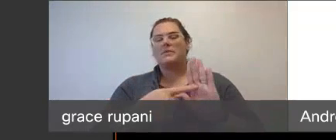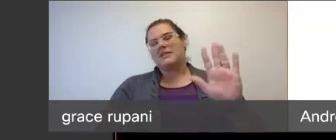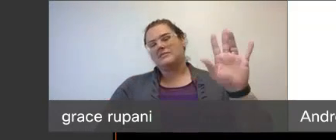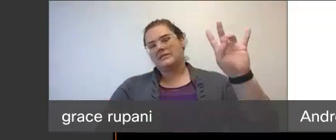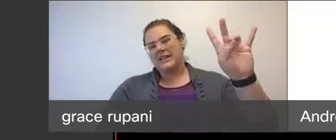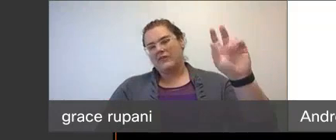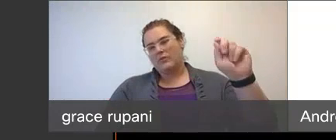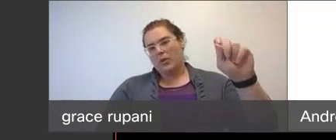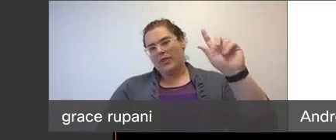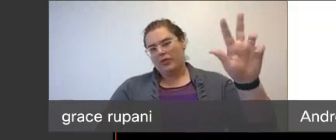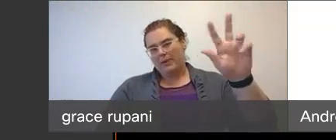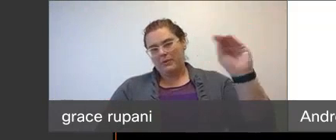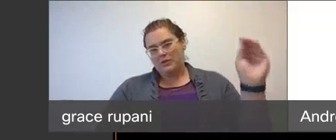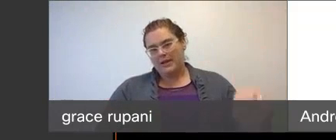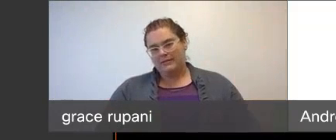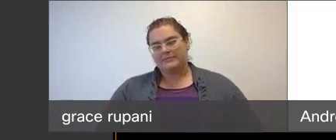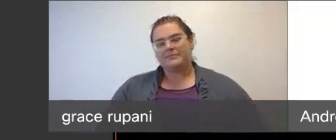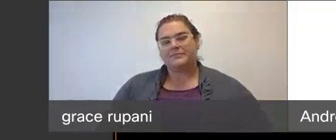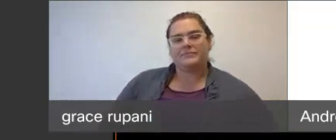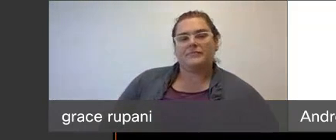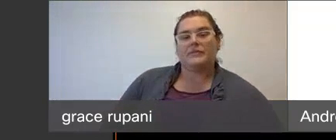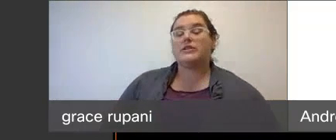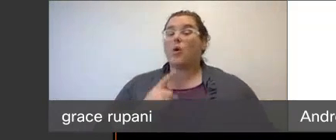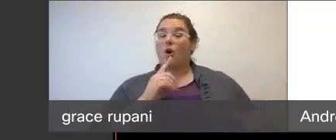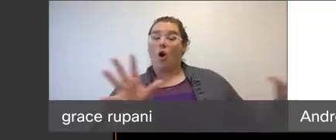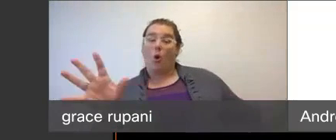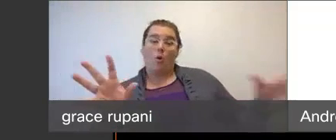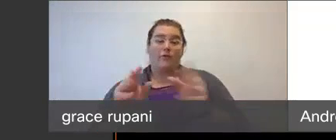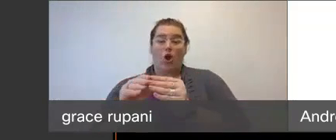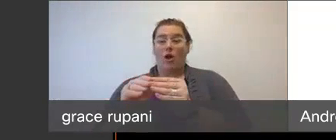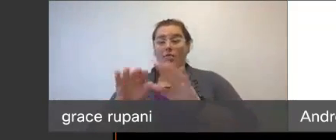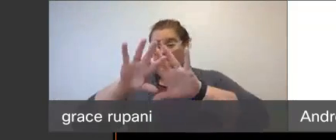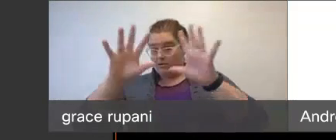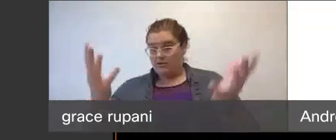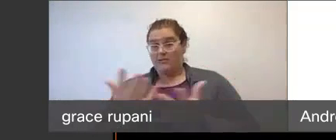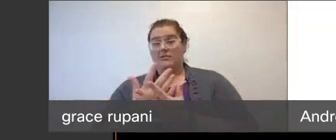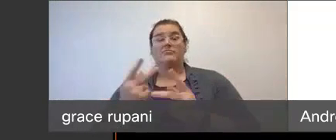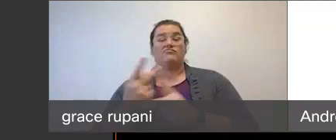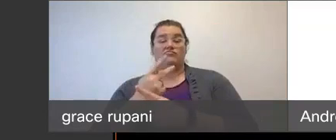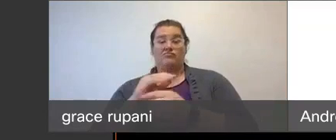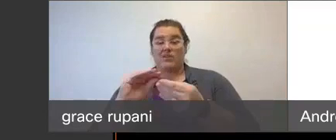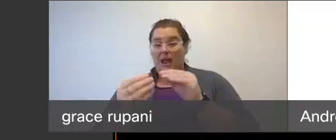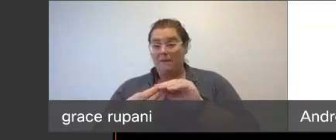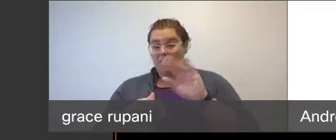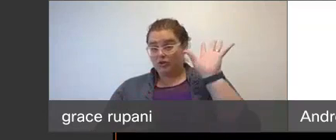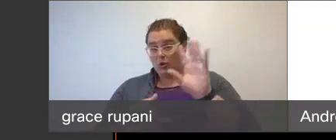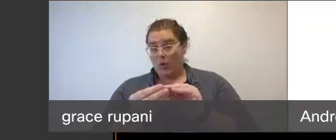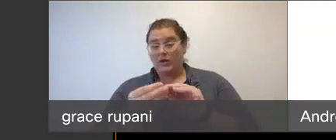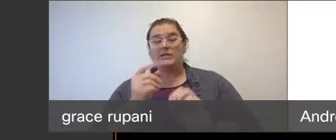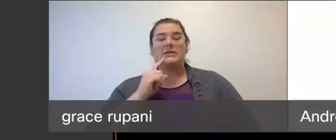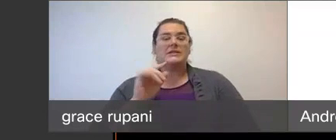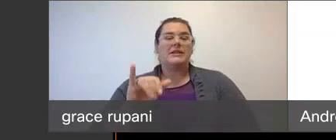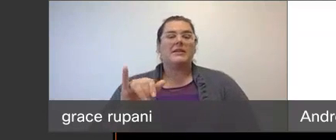7.3%. And so overall in DDA, the 429 people who've contracted COVID represent